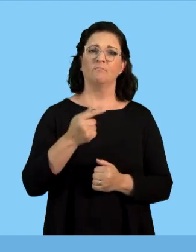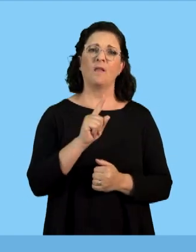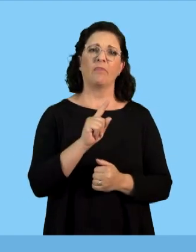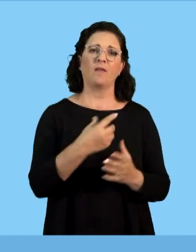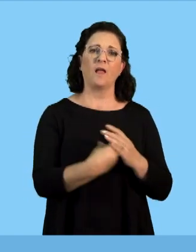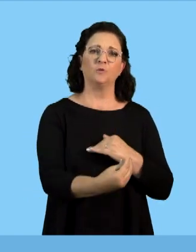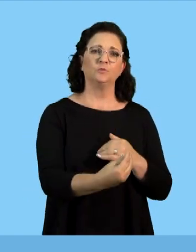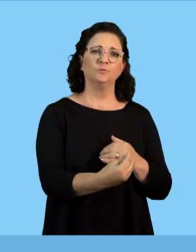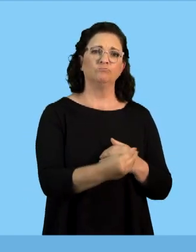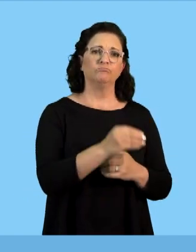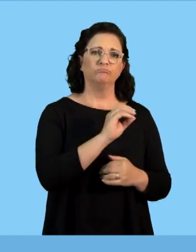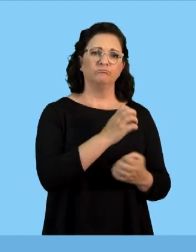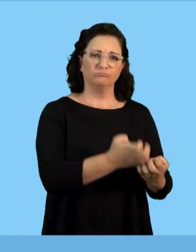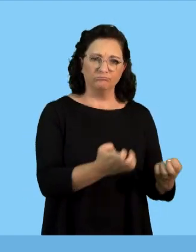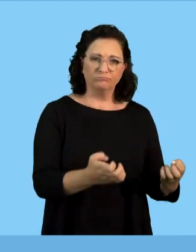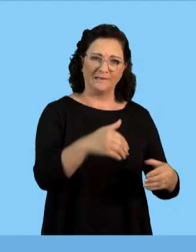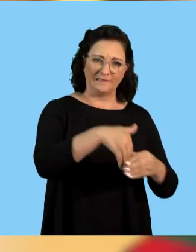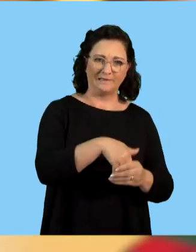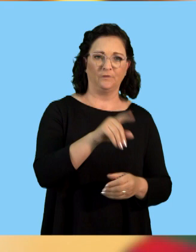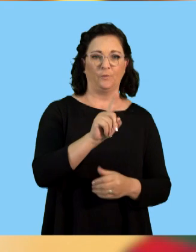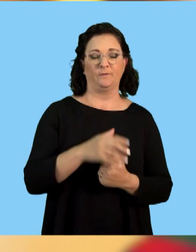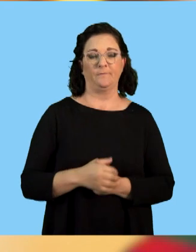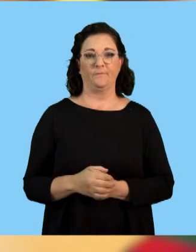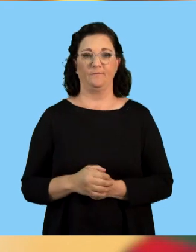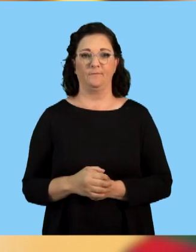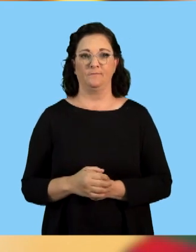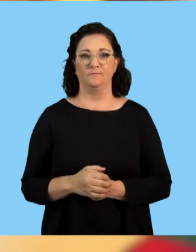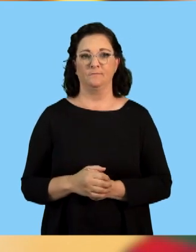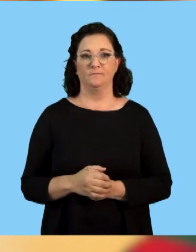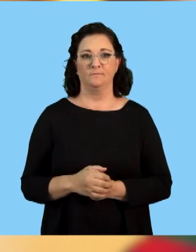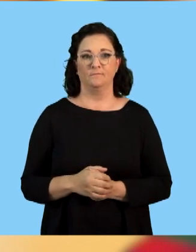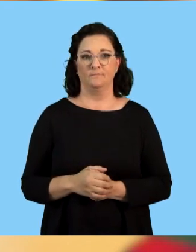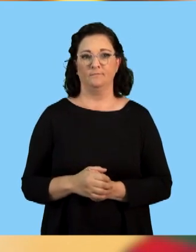other output devices that we may find in a parallel circuit.